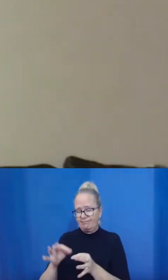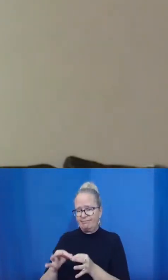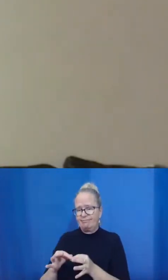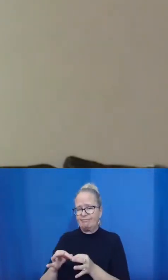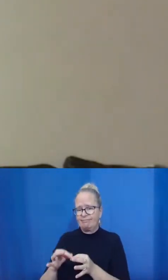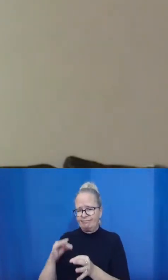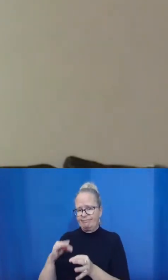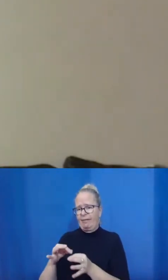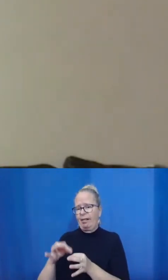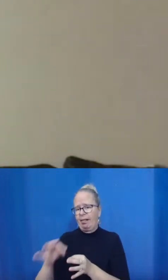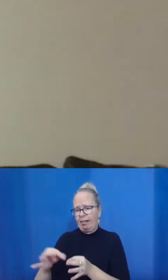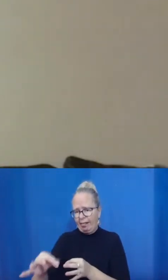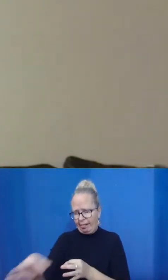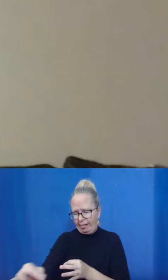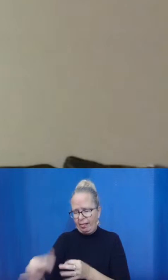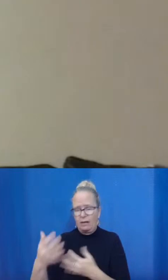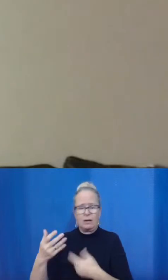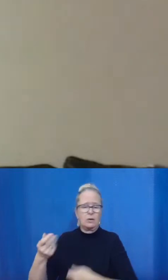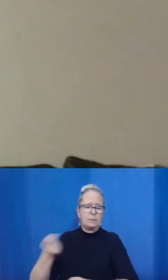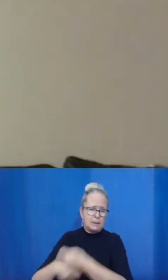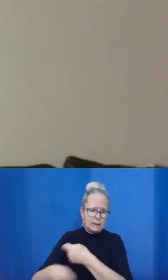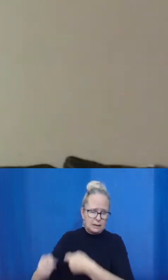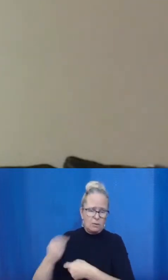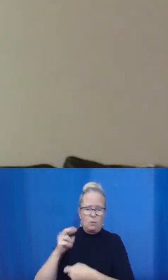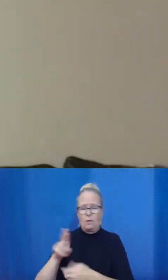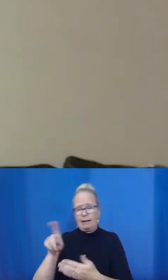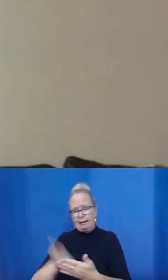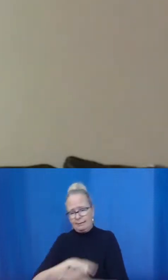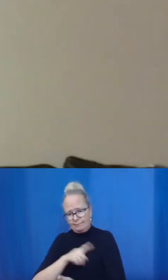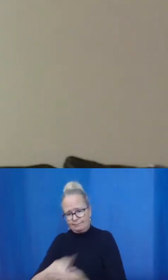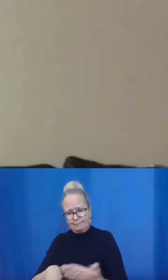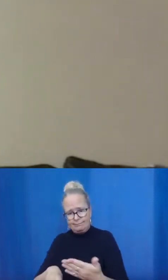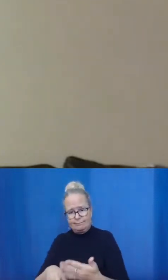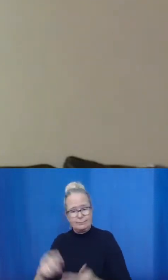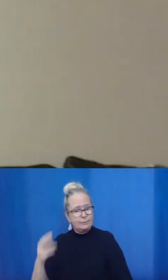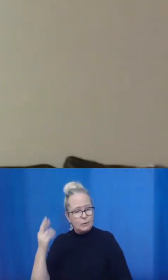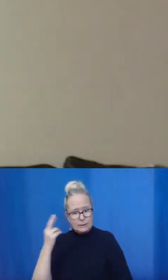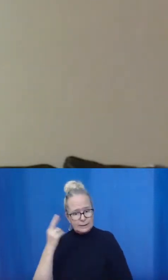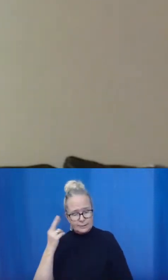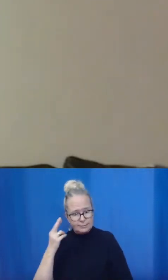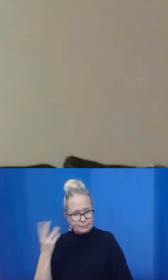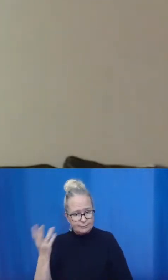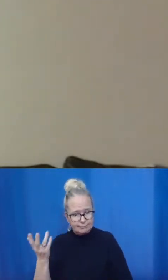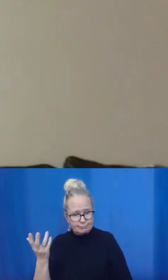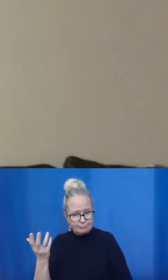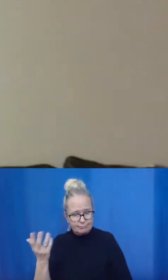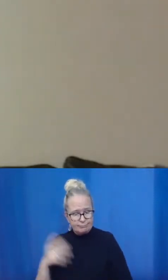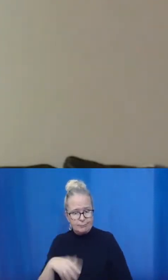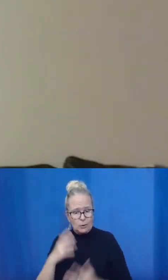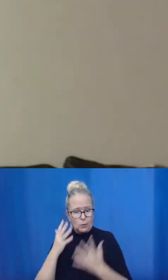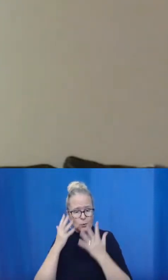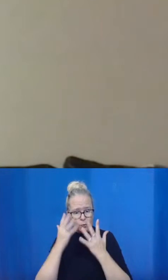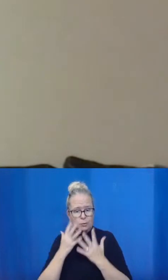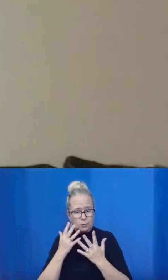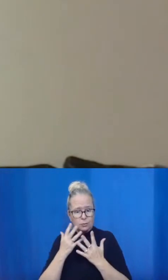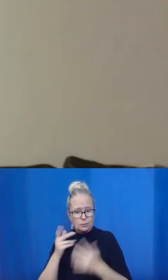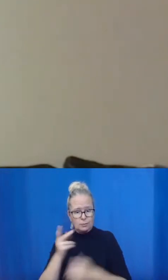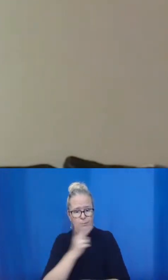But that's also been the case due to the very, very